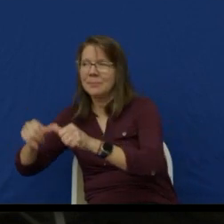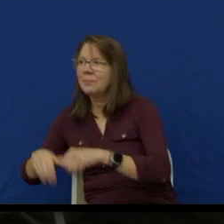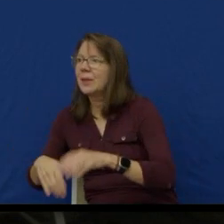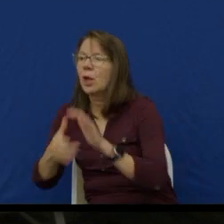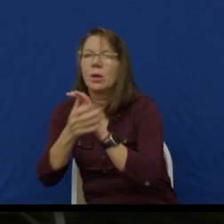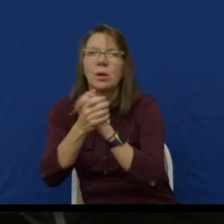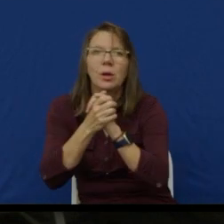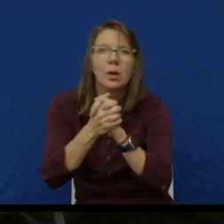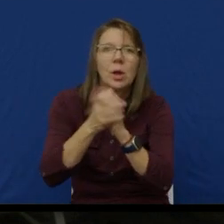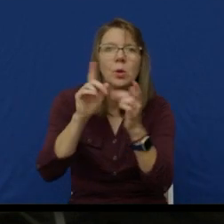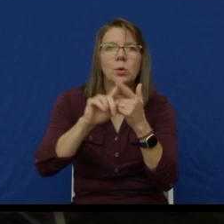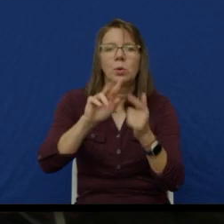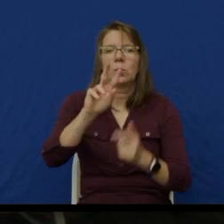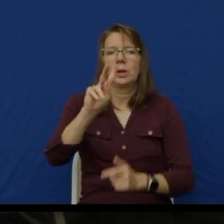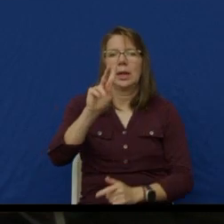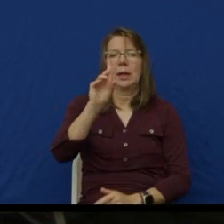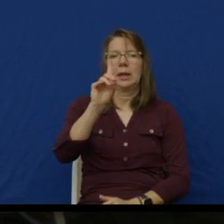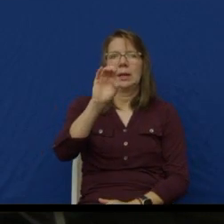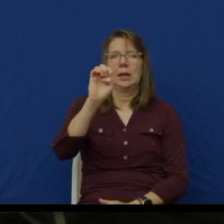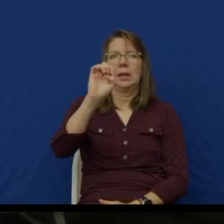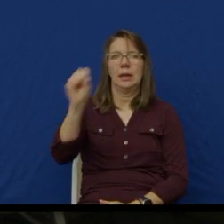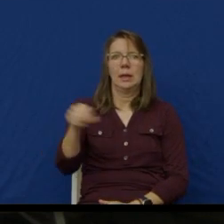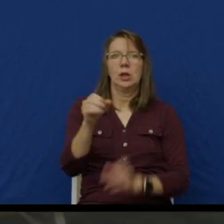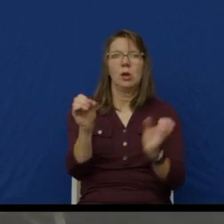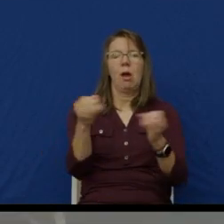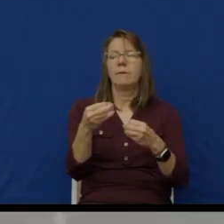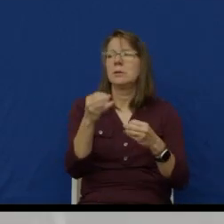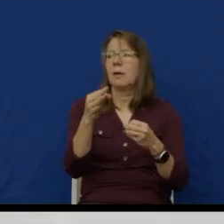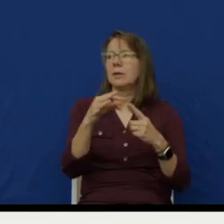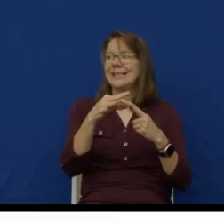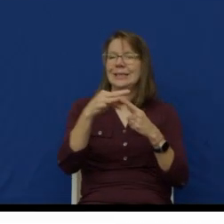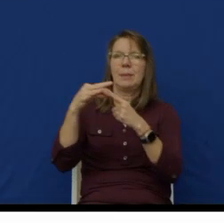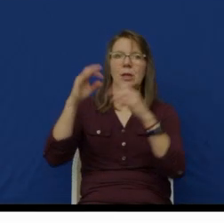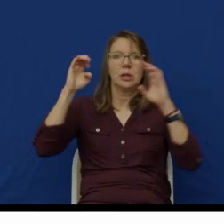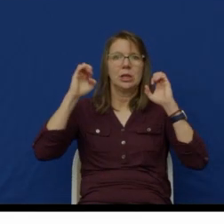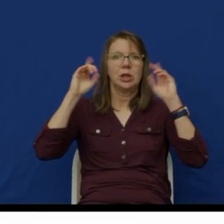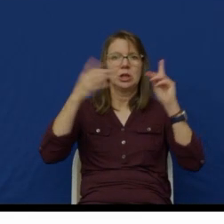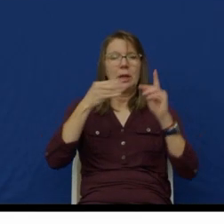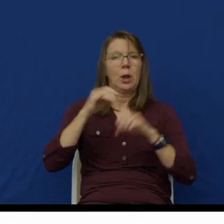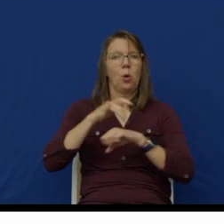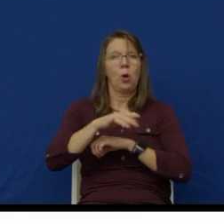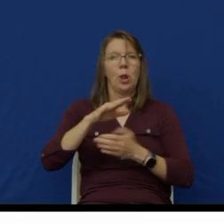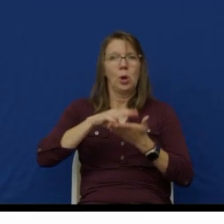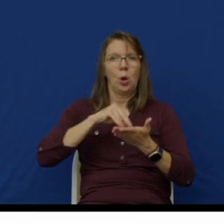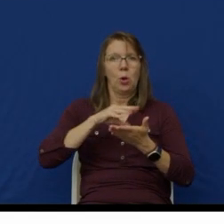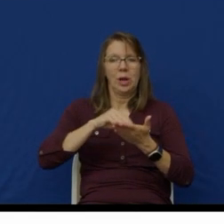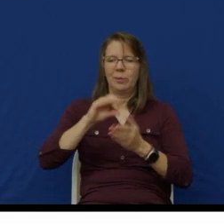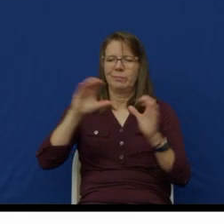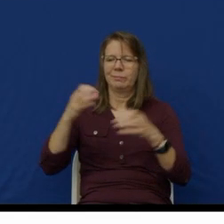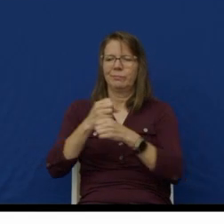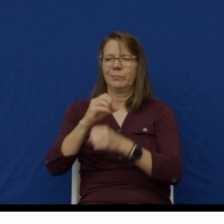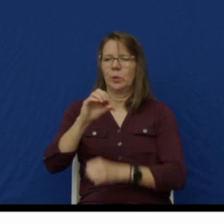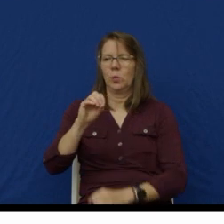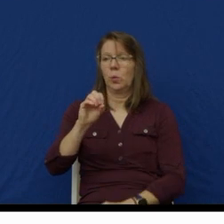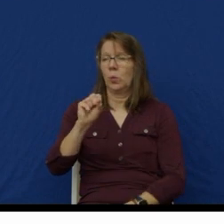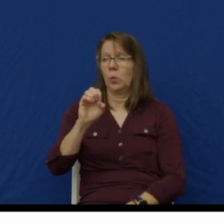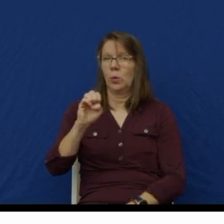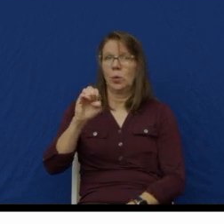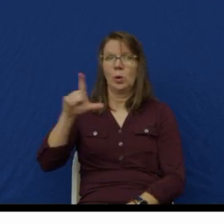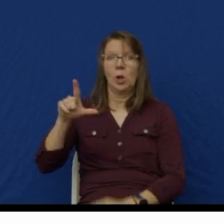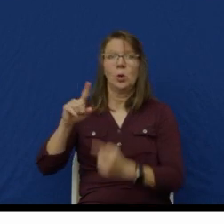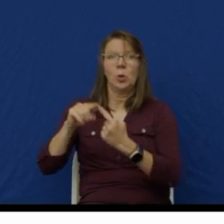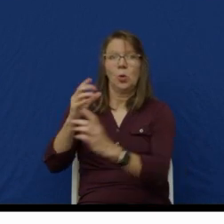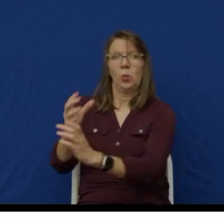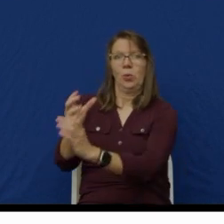Congratulations to KDE's Office of Special Education and Early Learning for receiving the State Personnel Development Grant